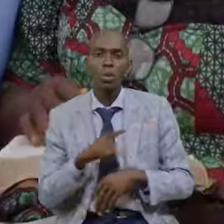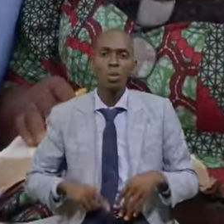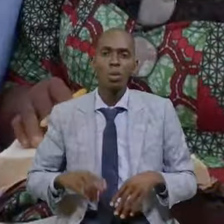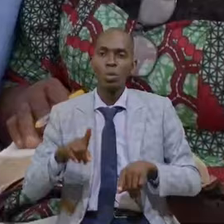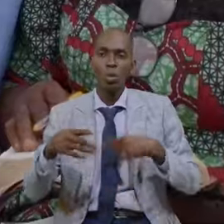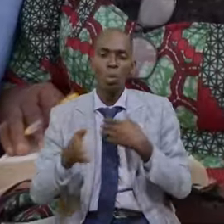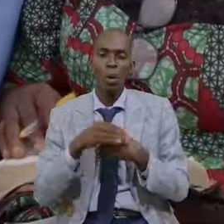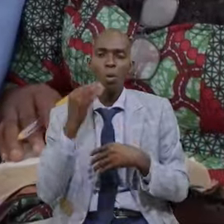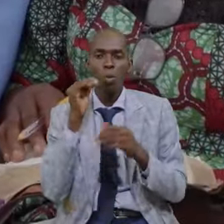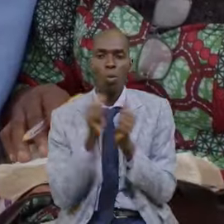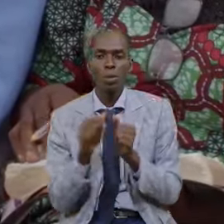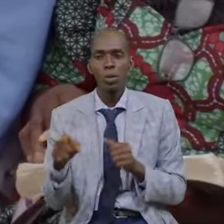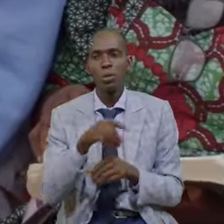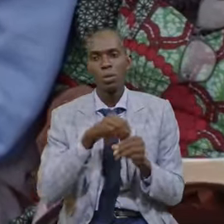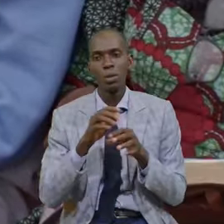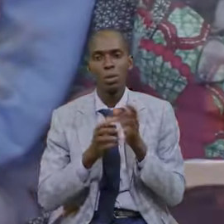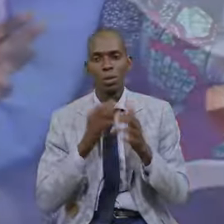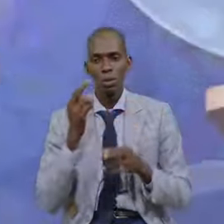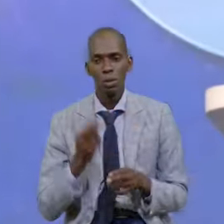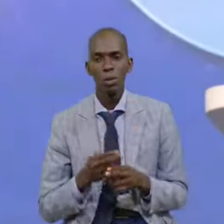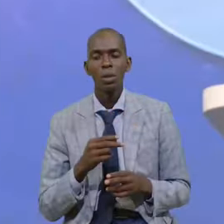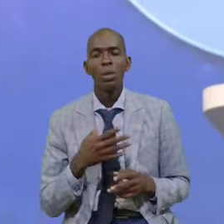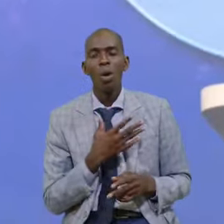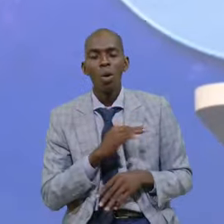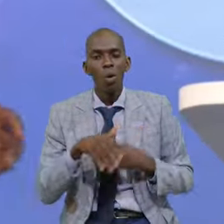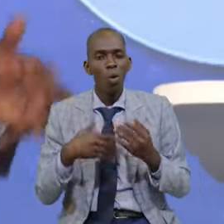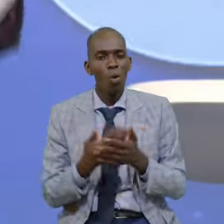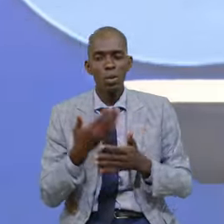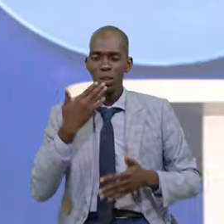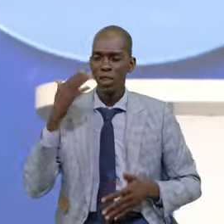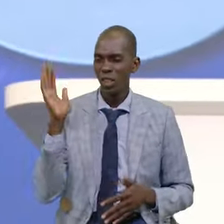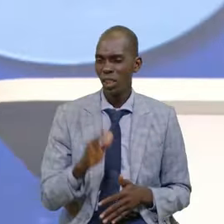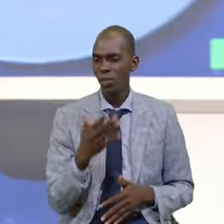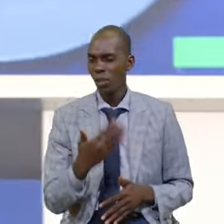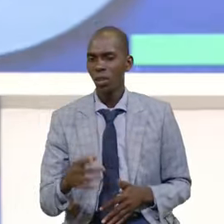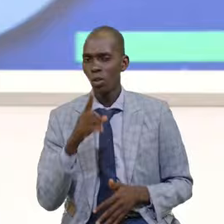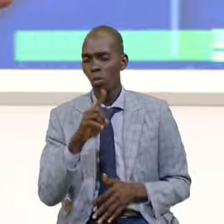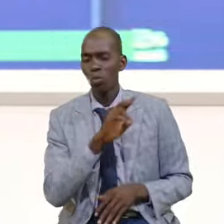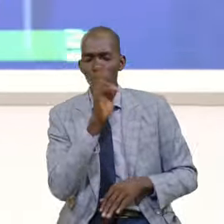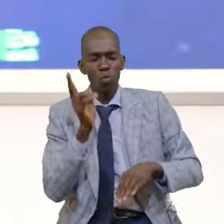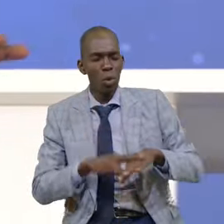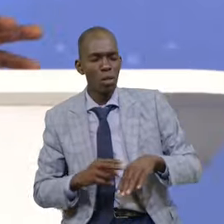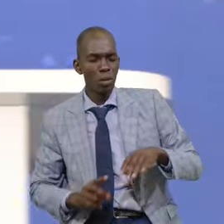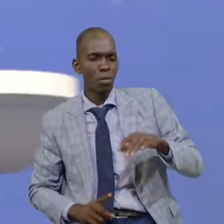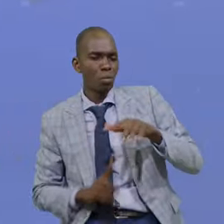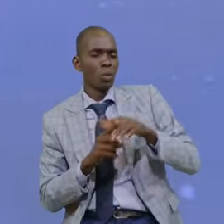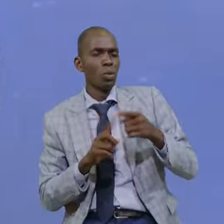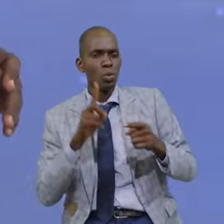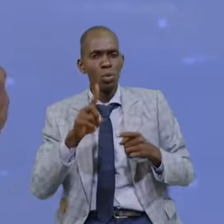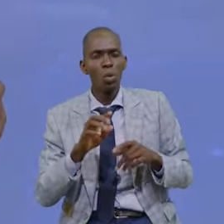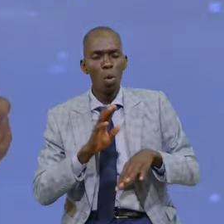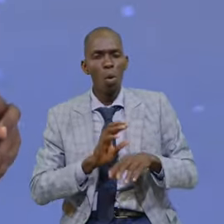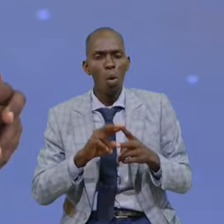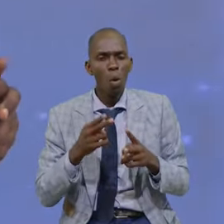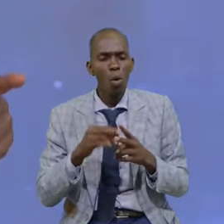you. Those apparitions and evil things you used to see, and the cobweb you used to see on the way, you